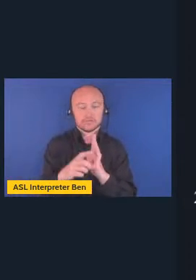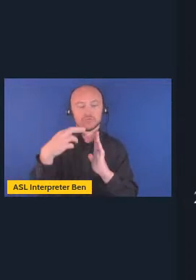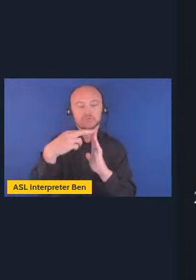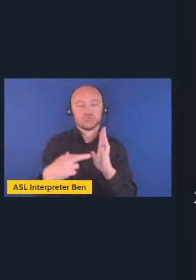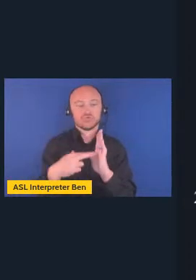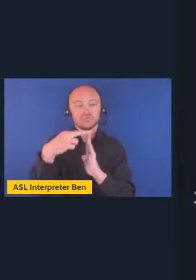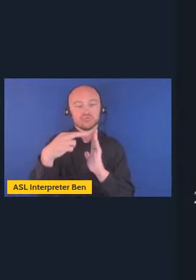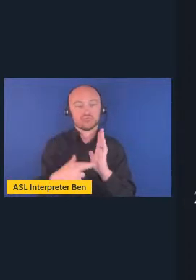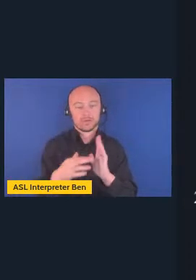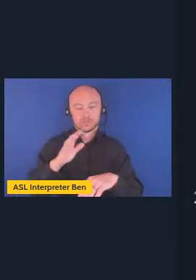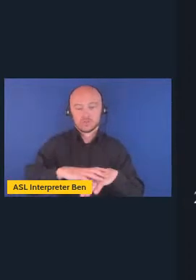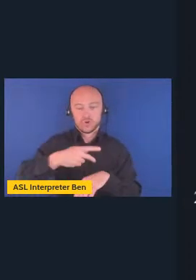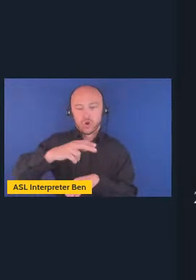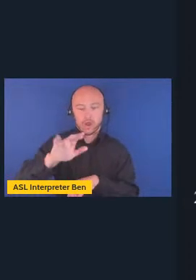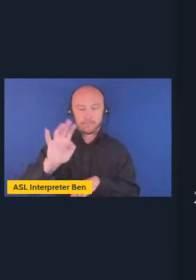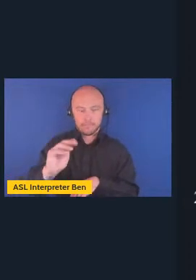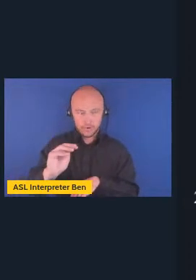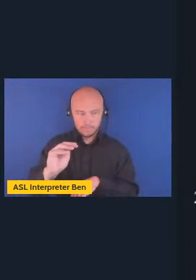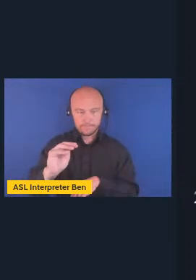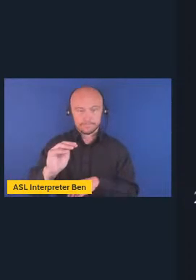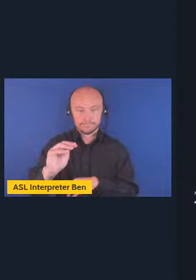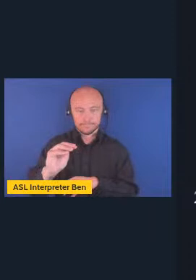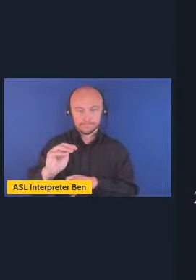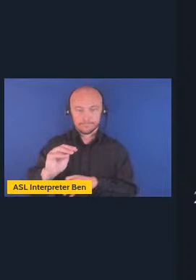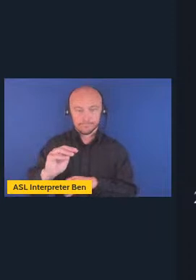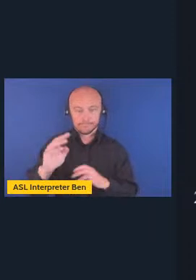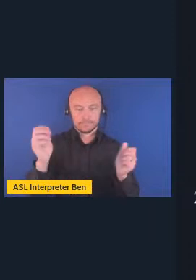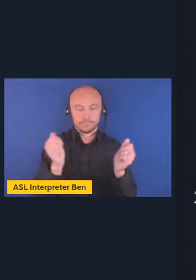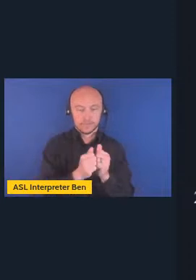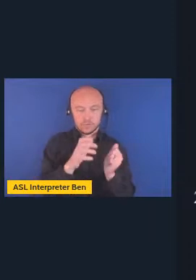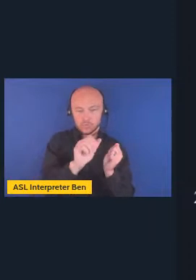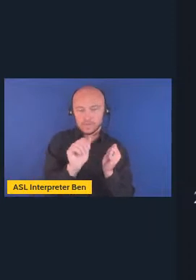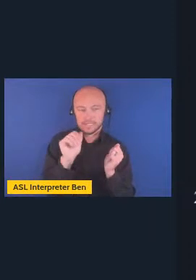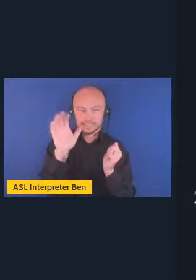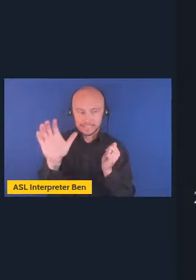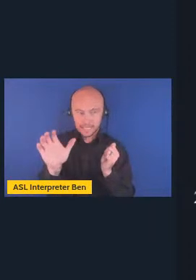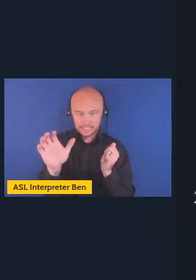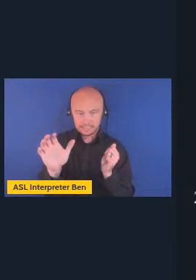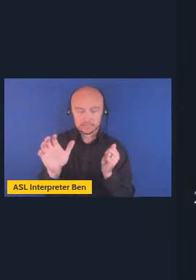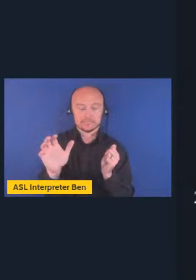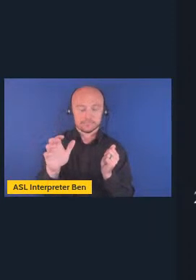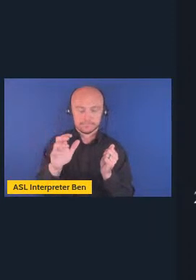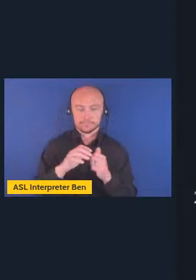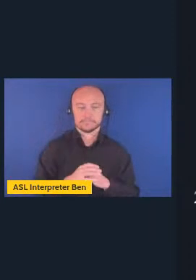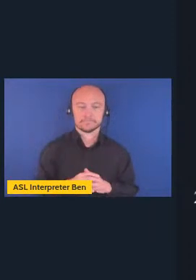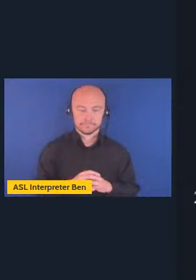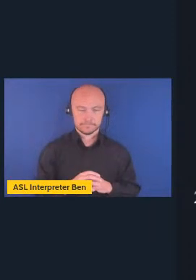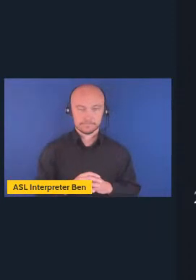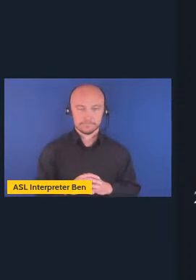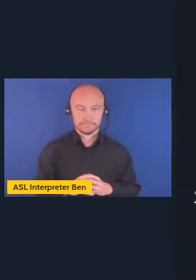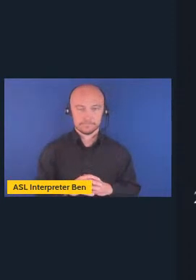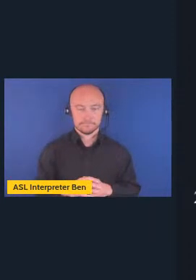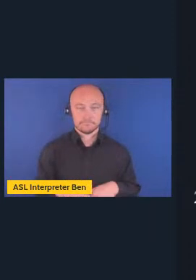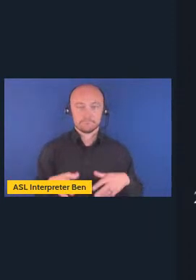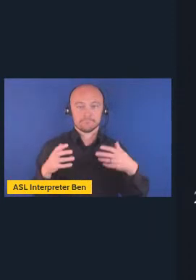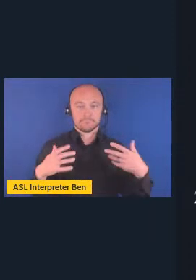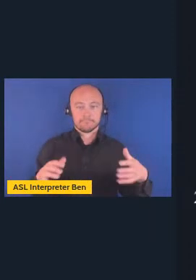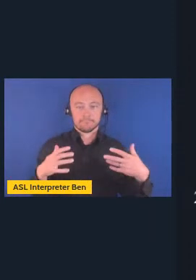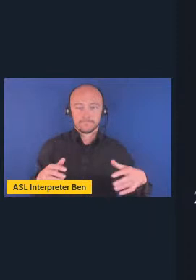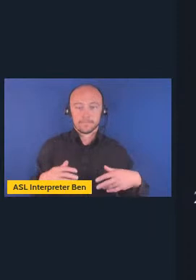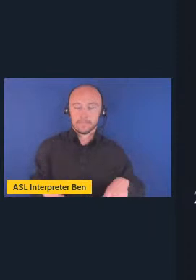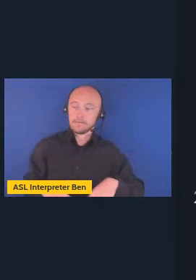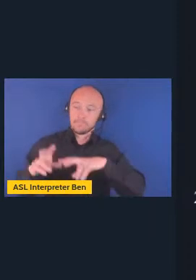our on-premises instance with ECS Anywhere cluster. And once it got